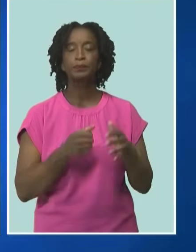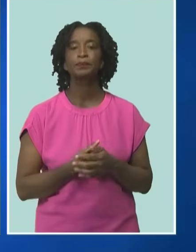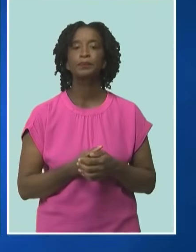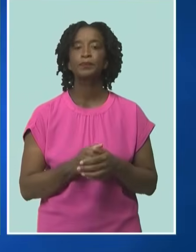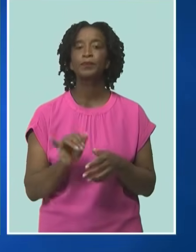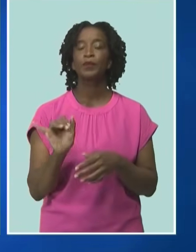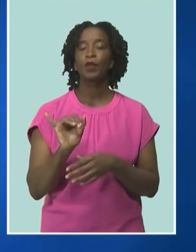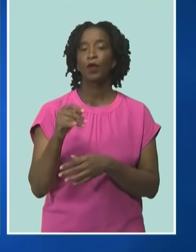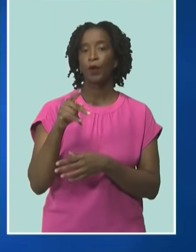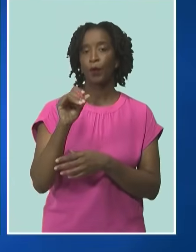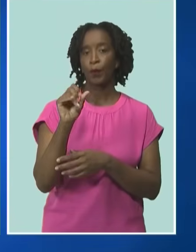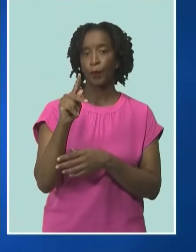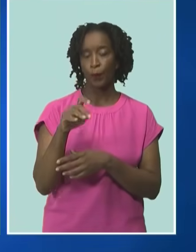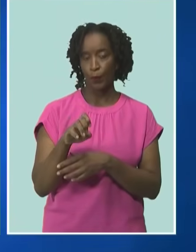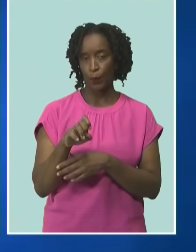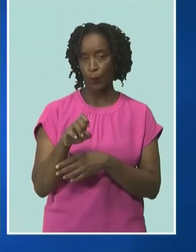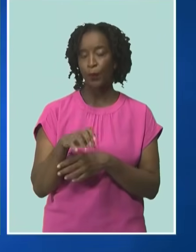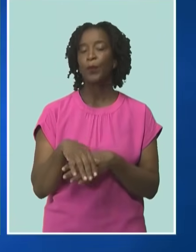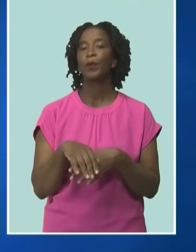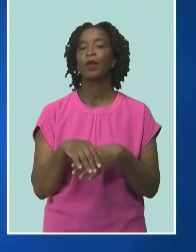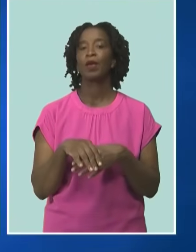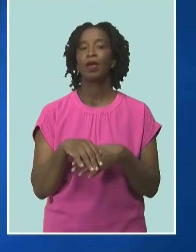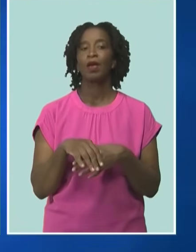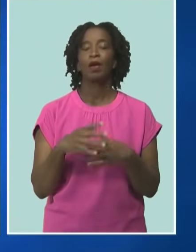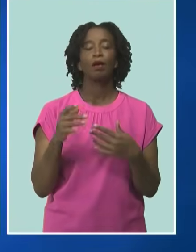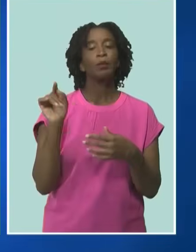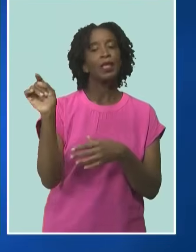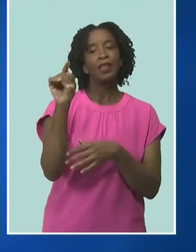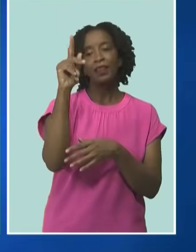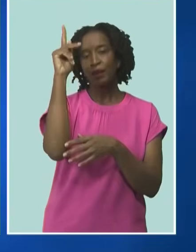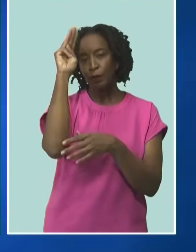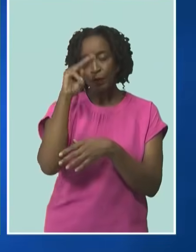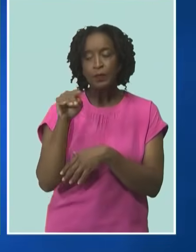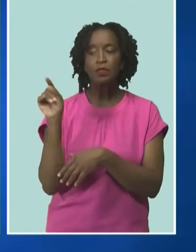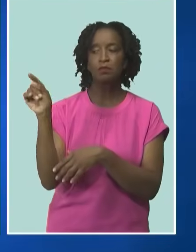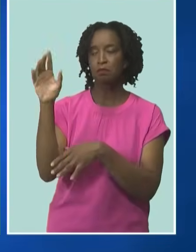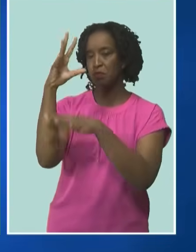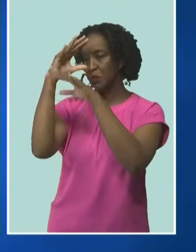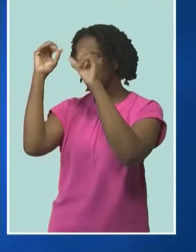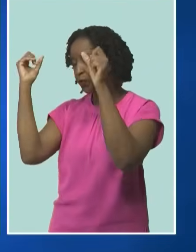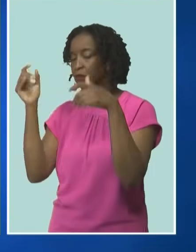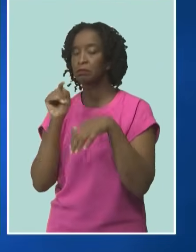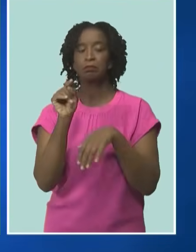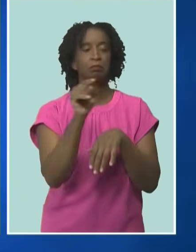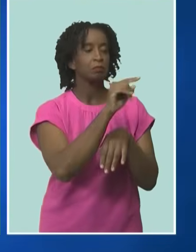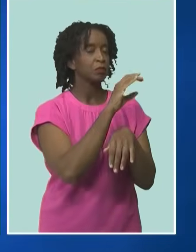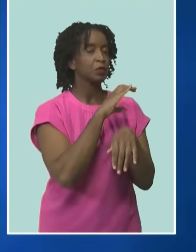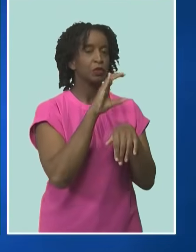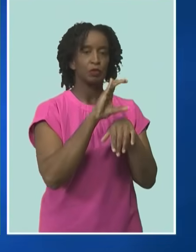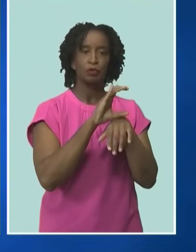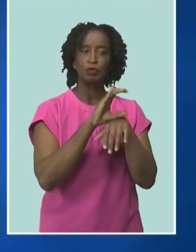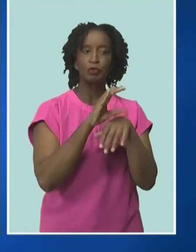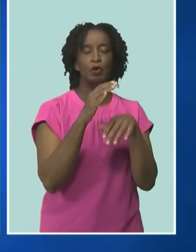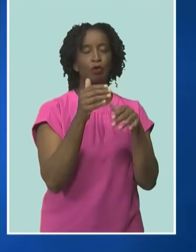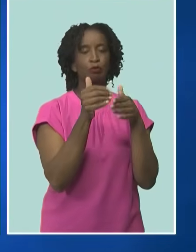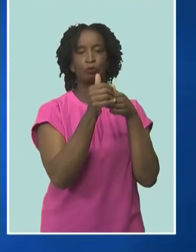Louis XIV, prime ministers, presidents, church heads, and others,